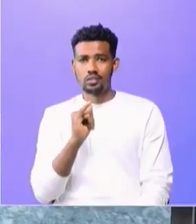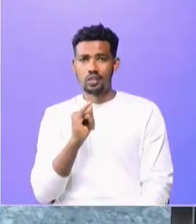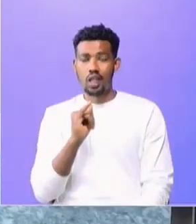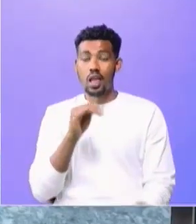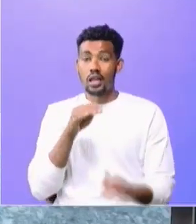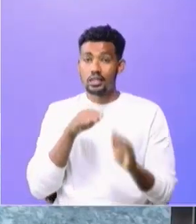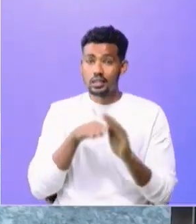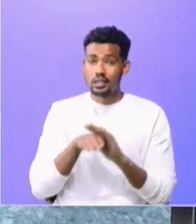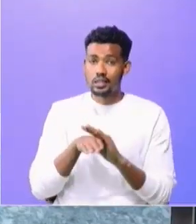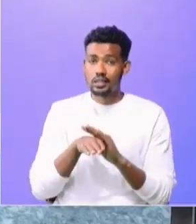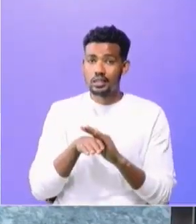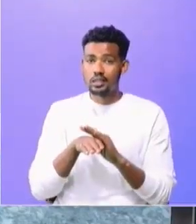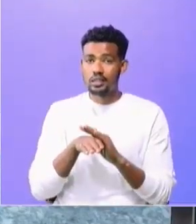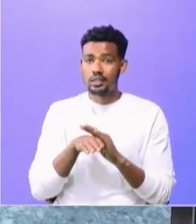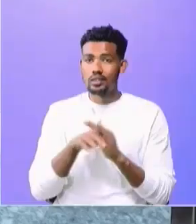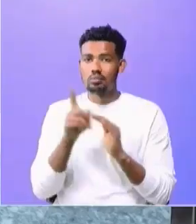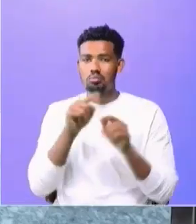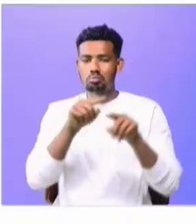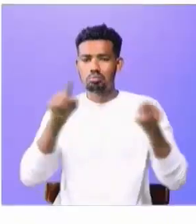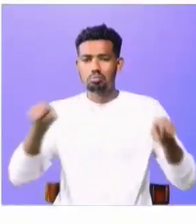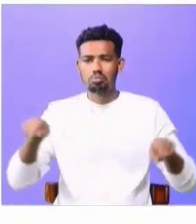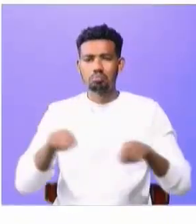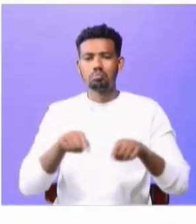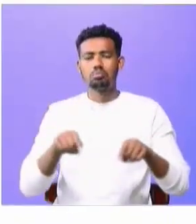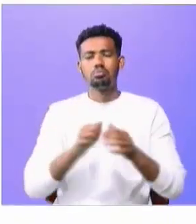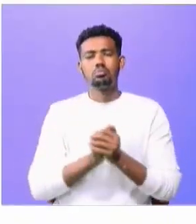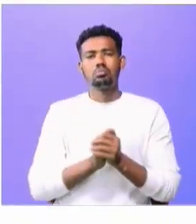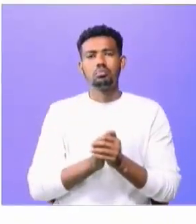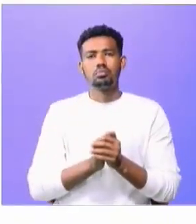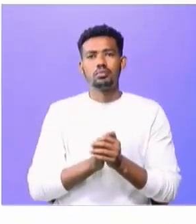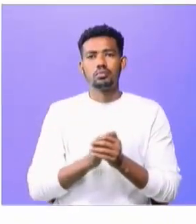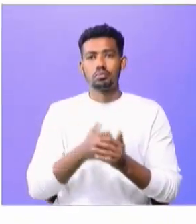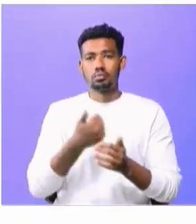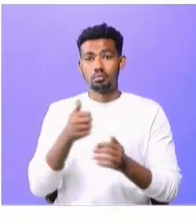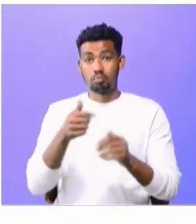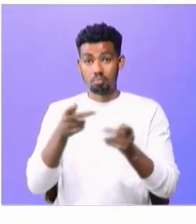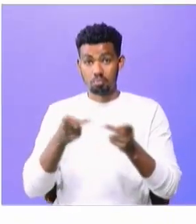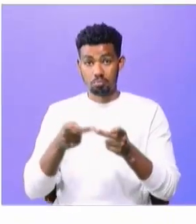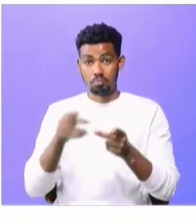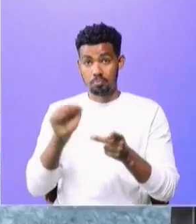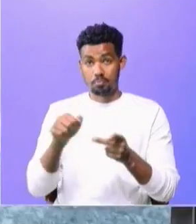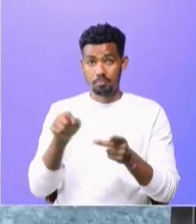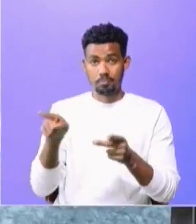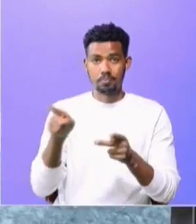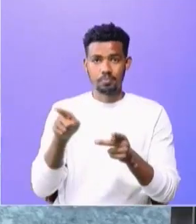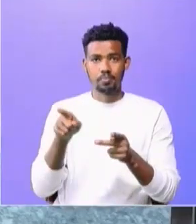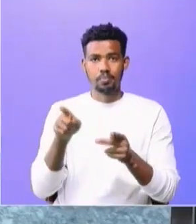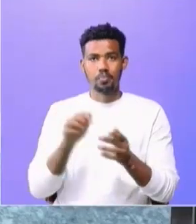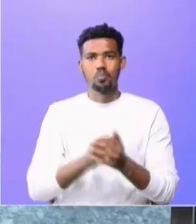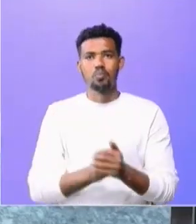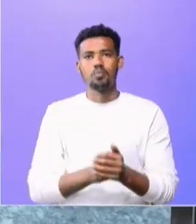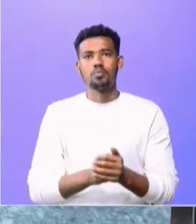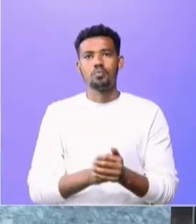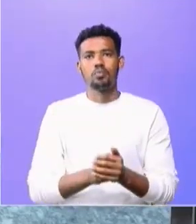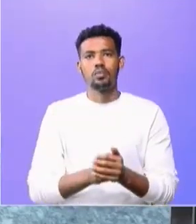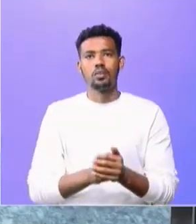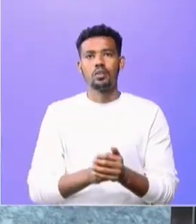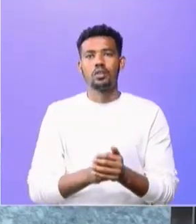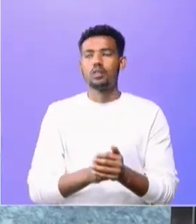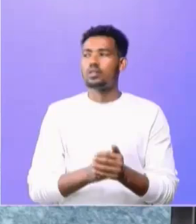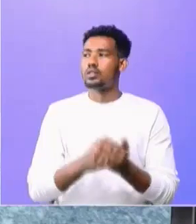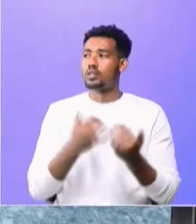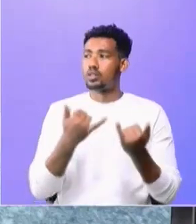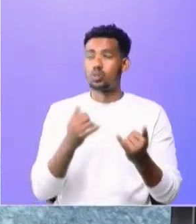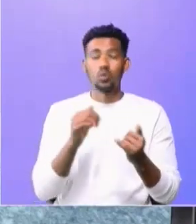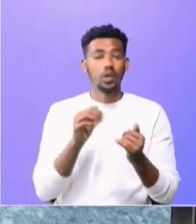in the garden. The dog is in the garden.